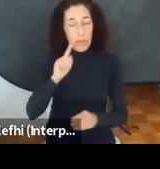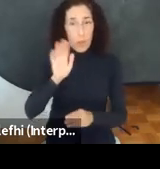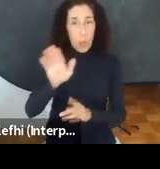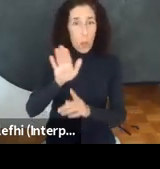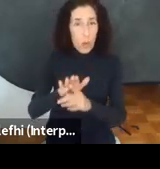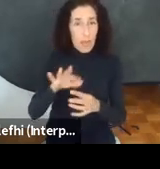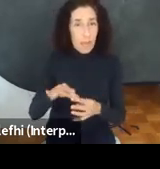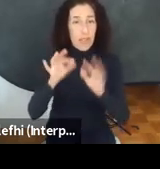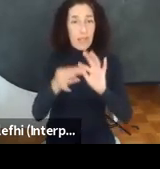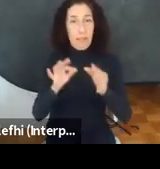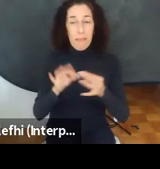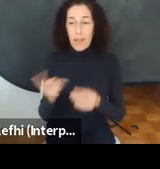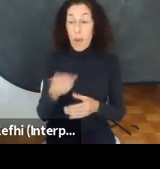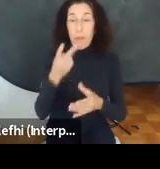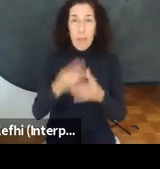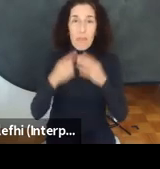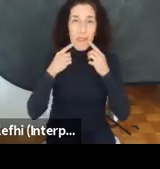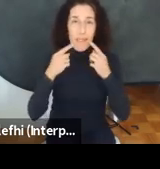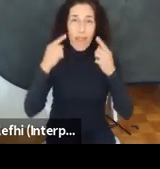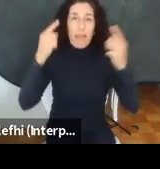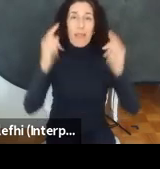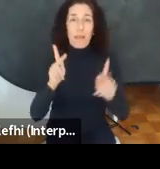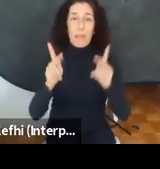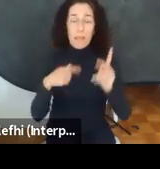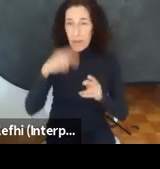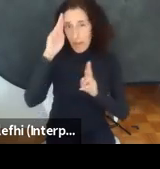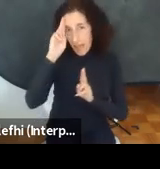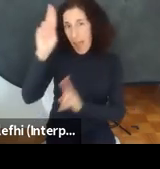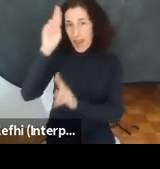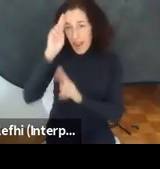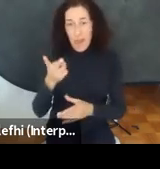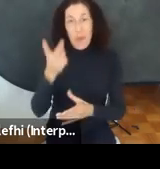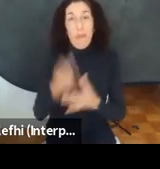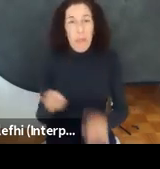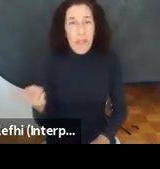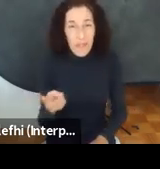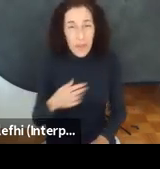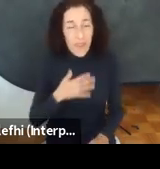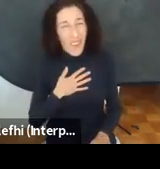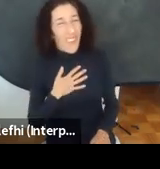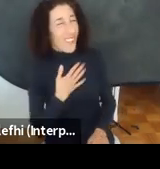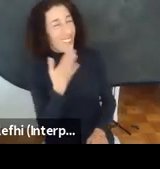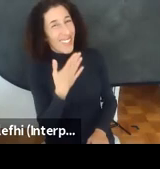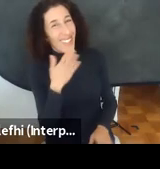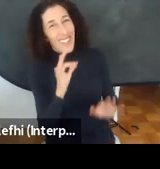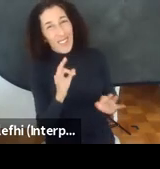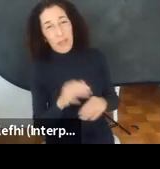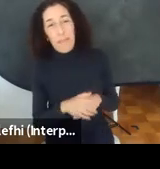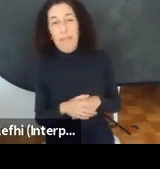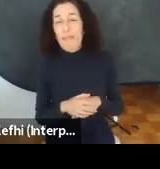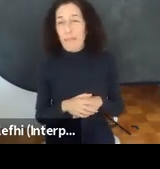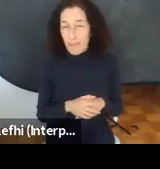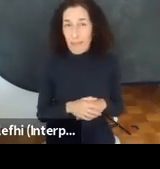You're both such famous people. Thank you, Rob. Thank you. So let me ask you this. This is, as again, we know it's the